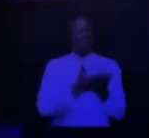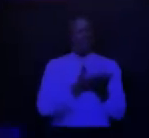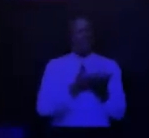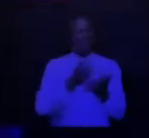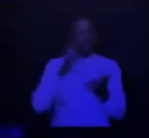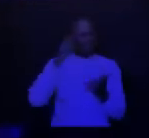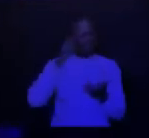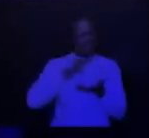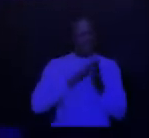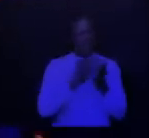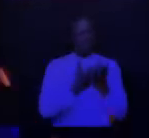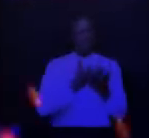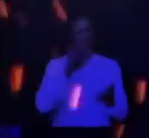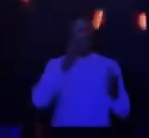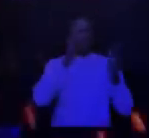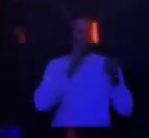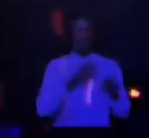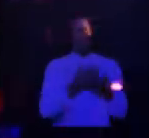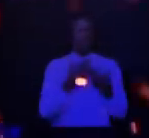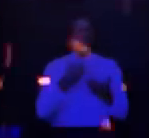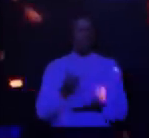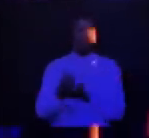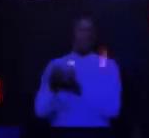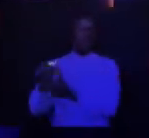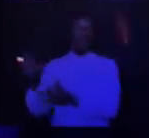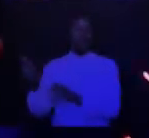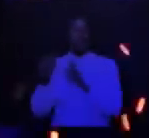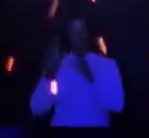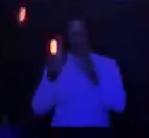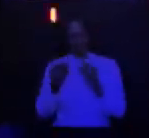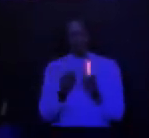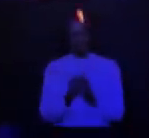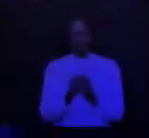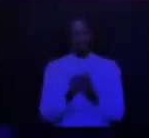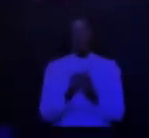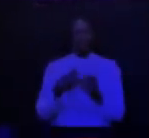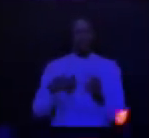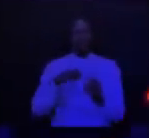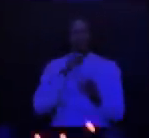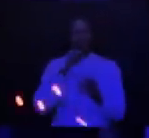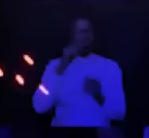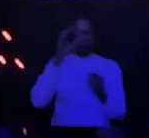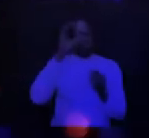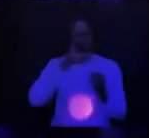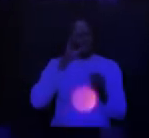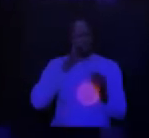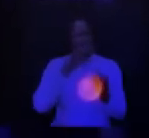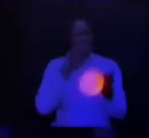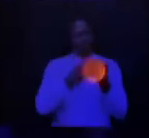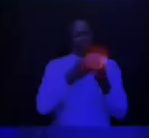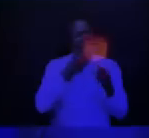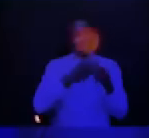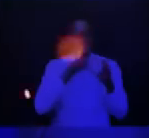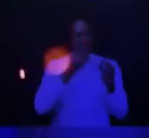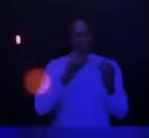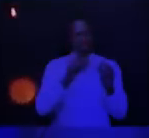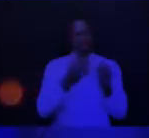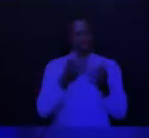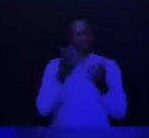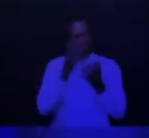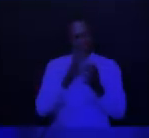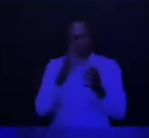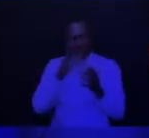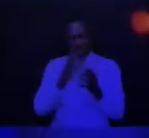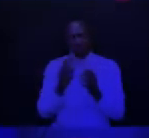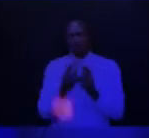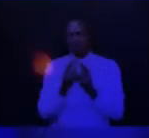people. We are not just looking for good names, we are looking for great names and people who have